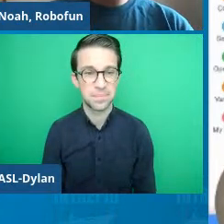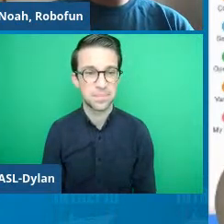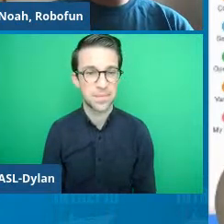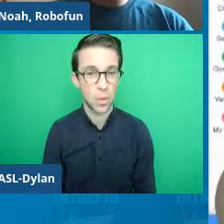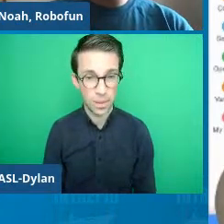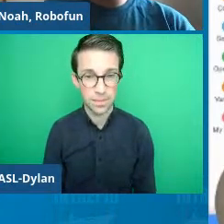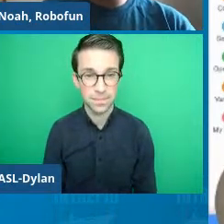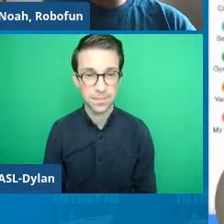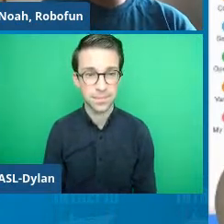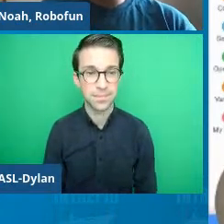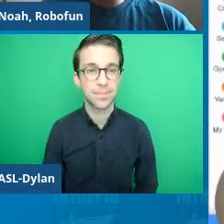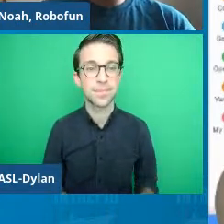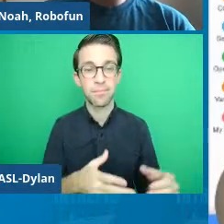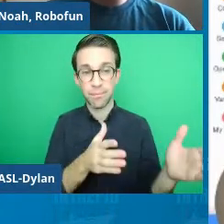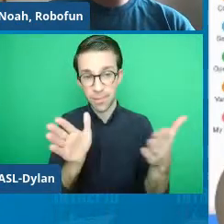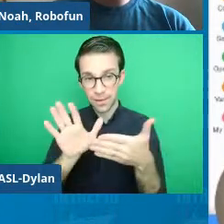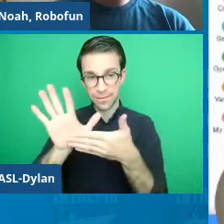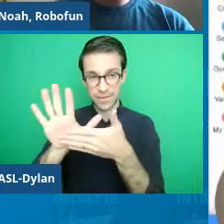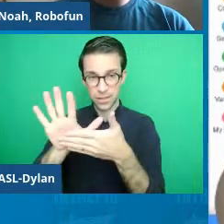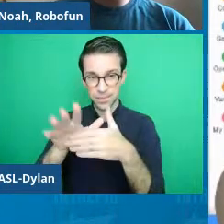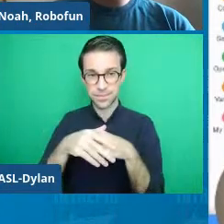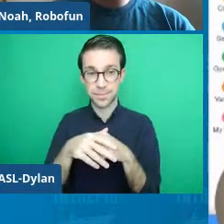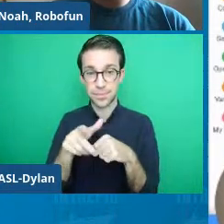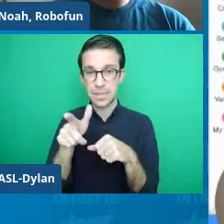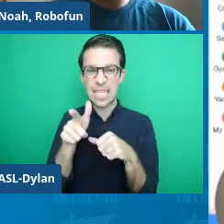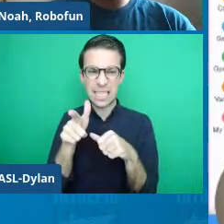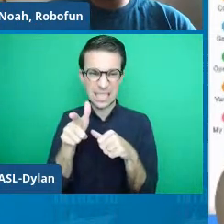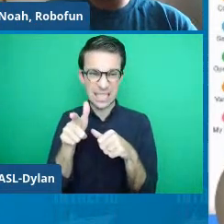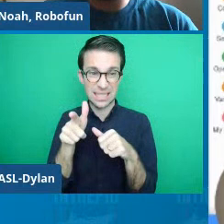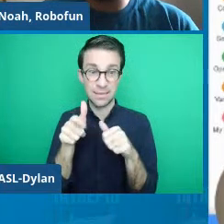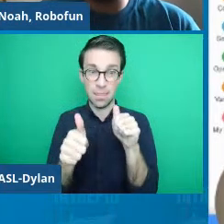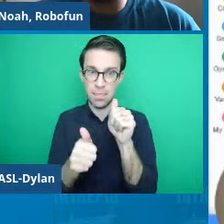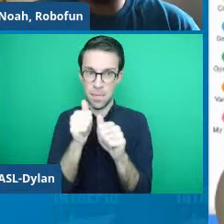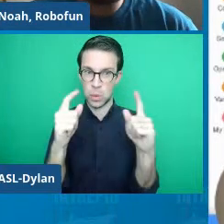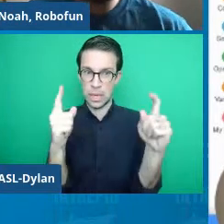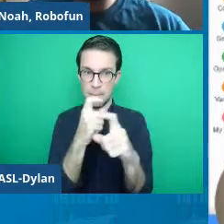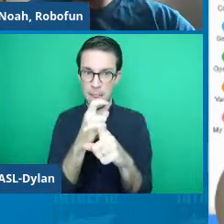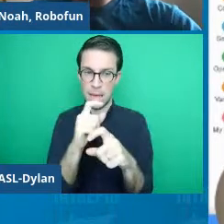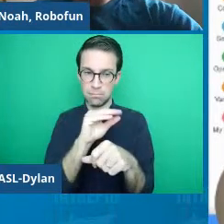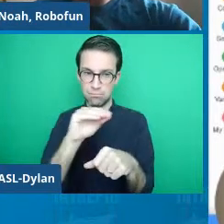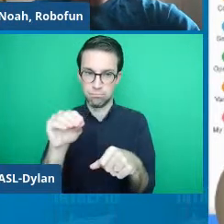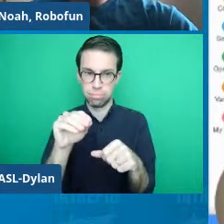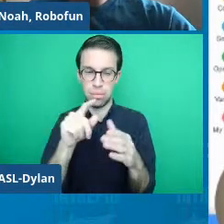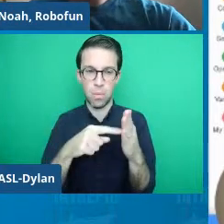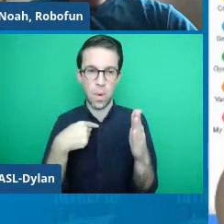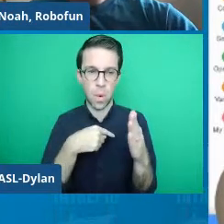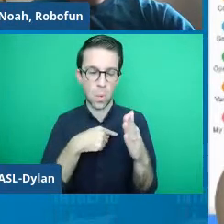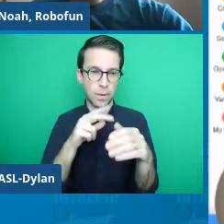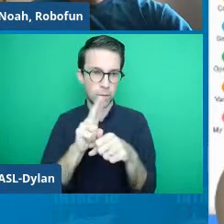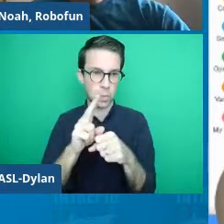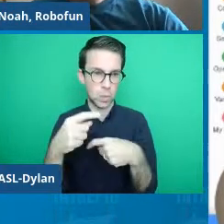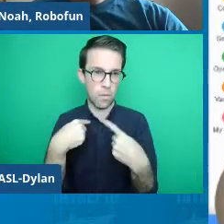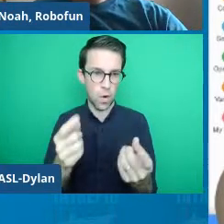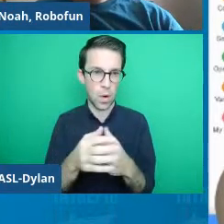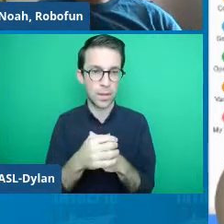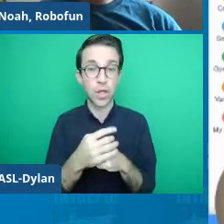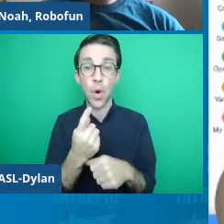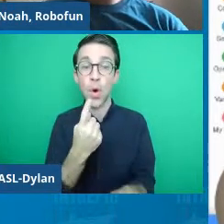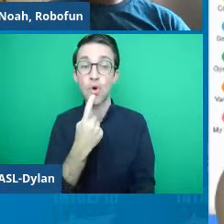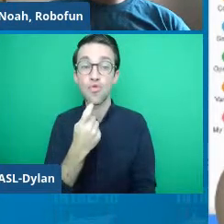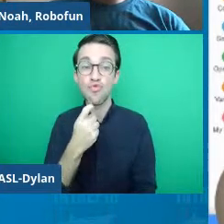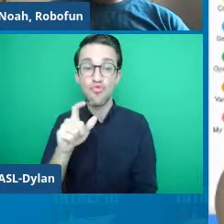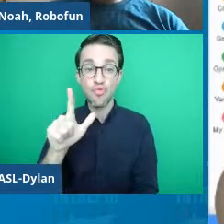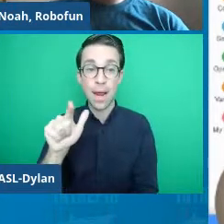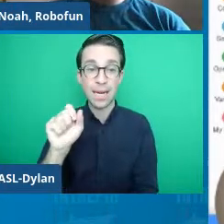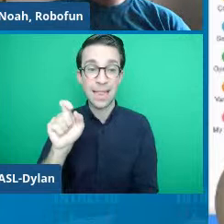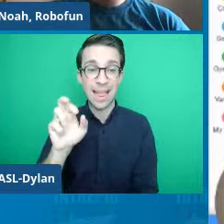Now, this is gonna be the most complex code we've gone over so far. In my red laser, I want to tell this laser